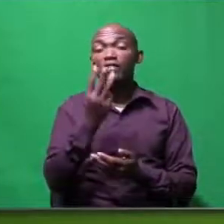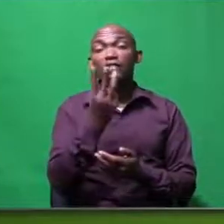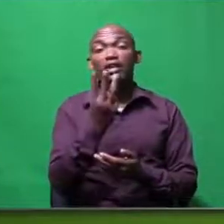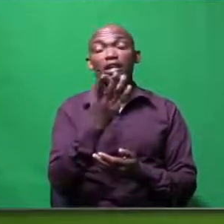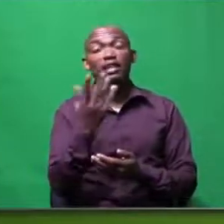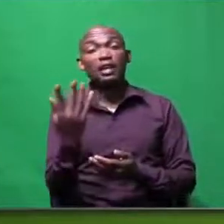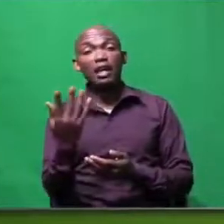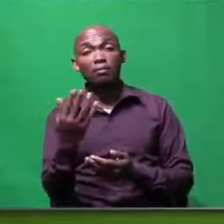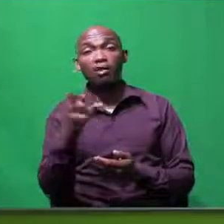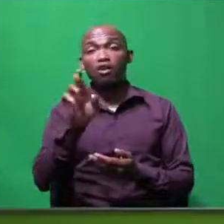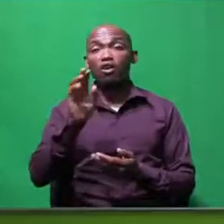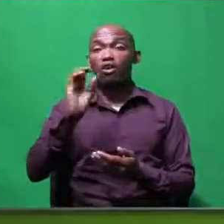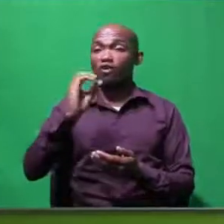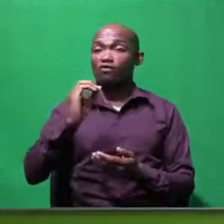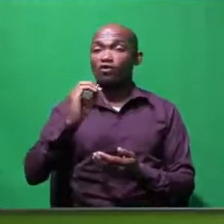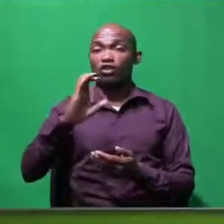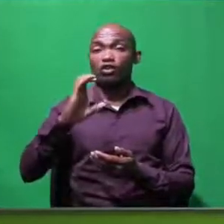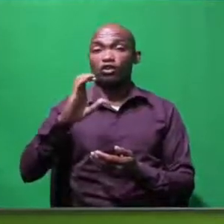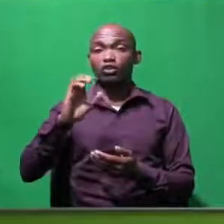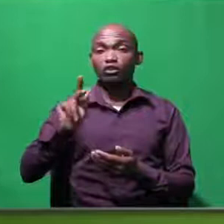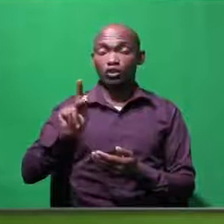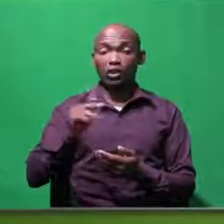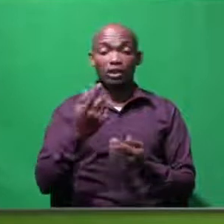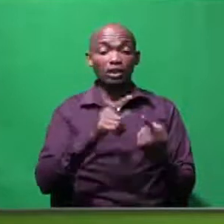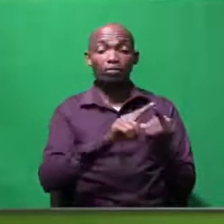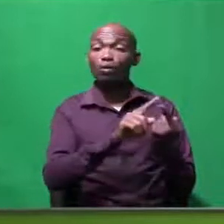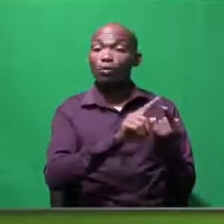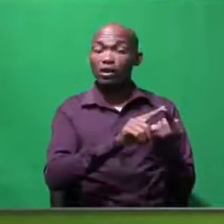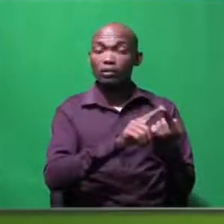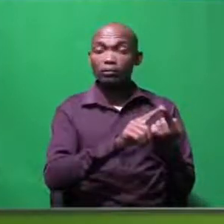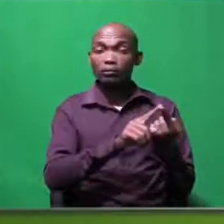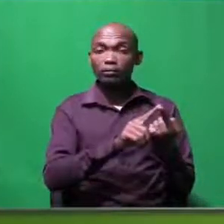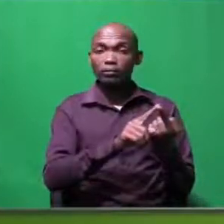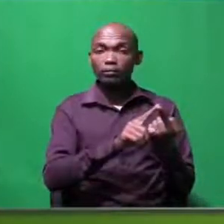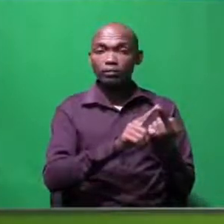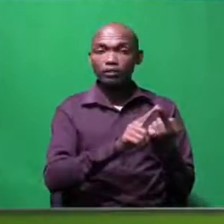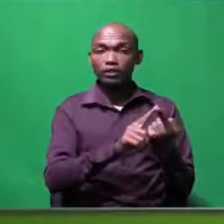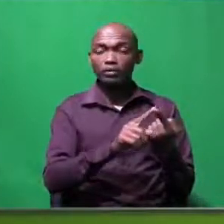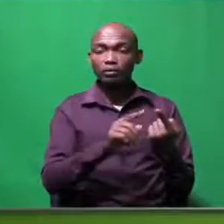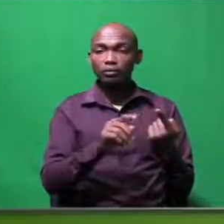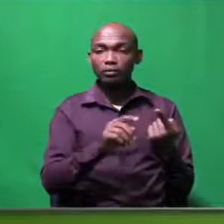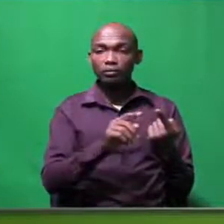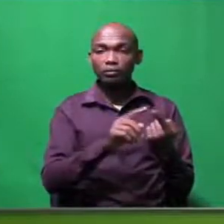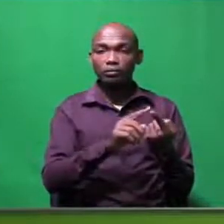types of rock. Here we can say number one is igneous